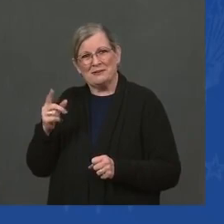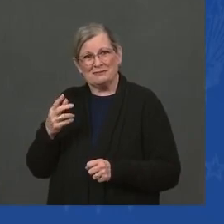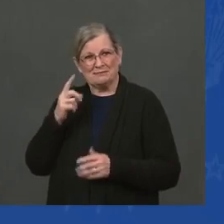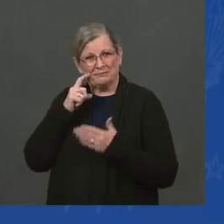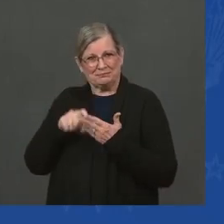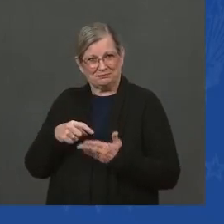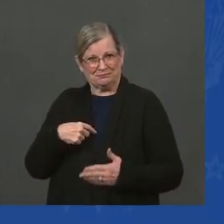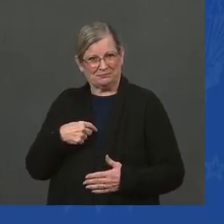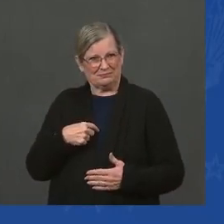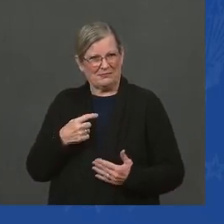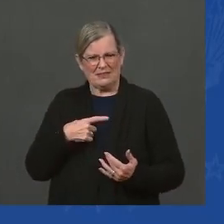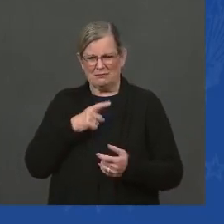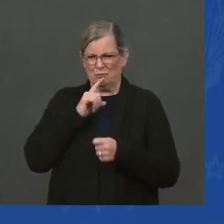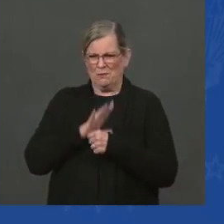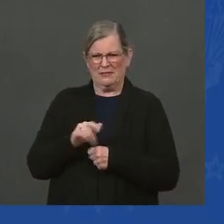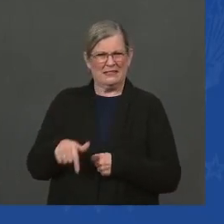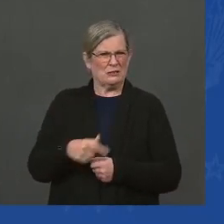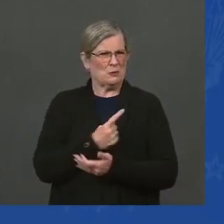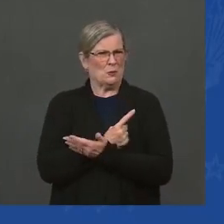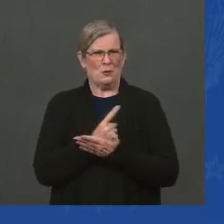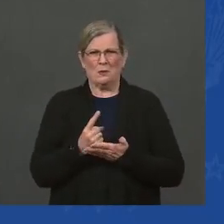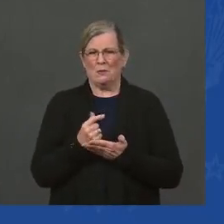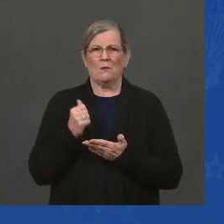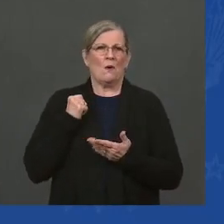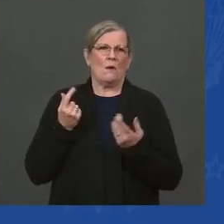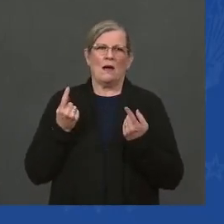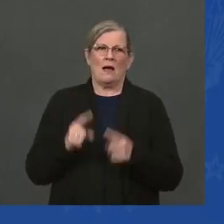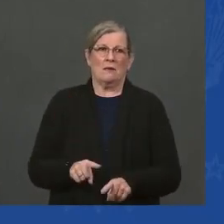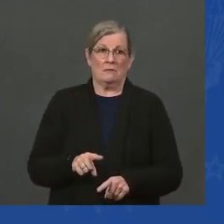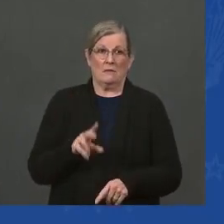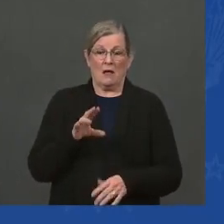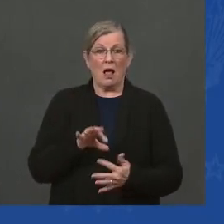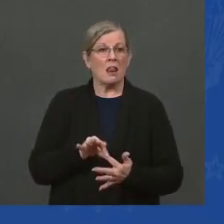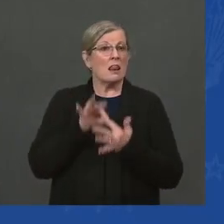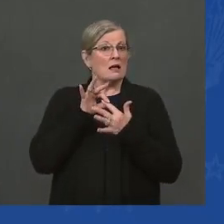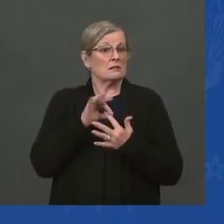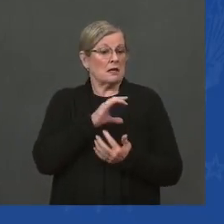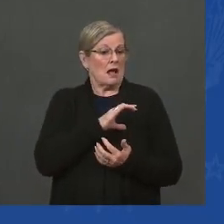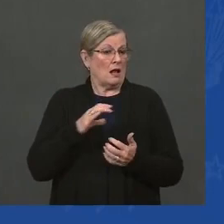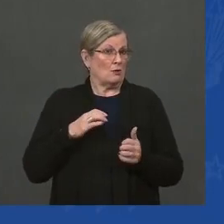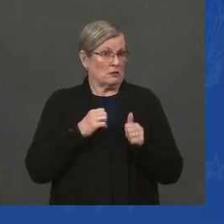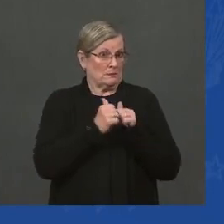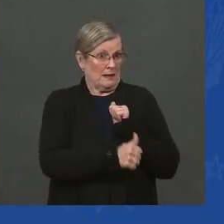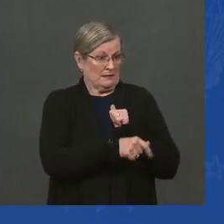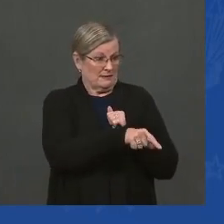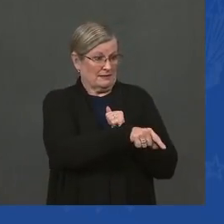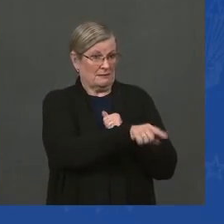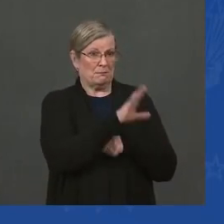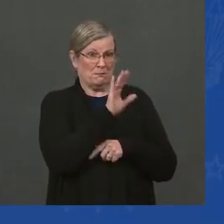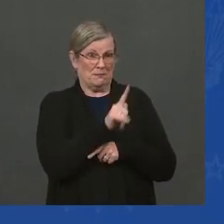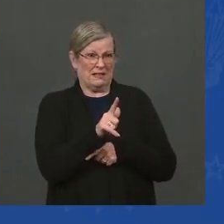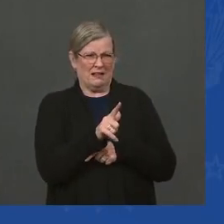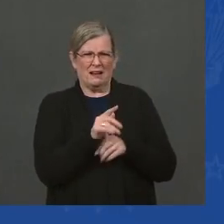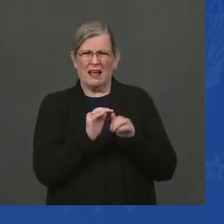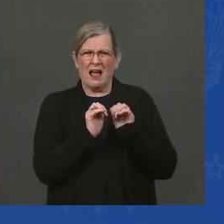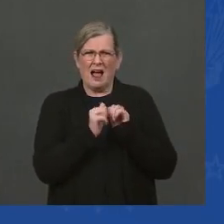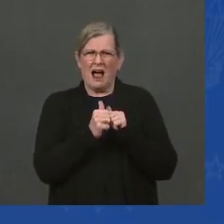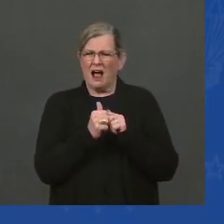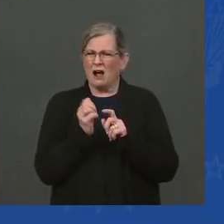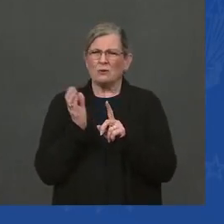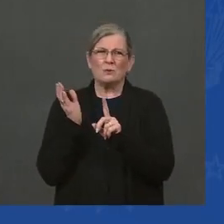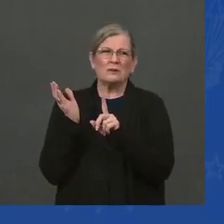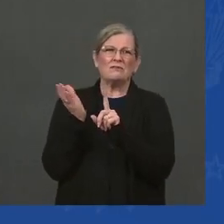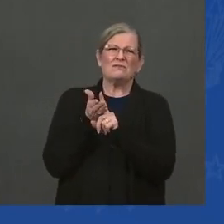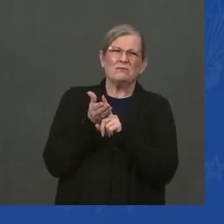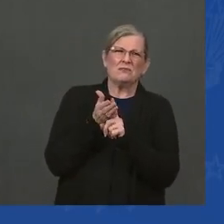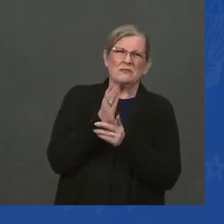happen unless Congress passes future legislation. How do you convince Republicans and even some Democrats to get